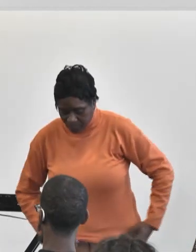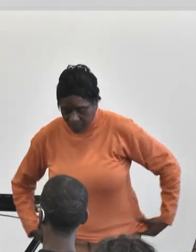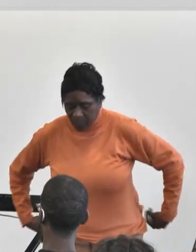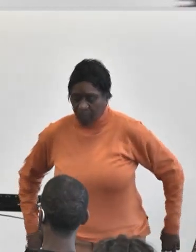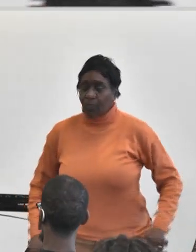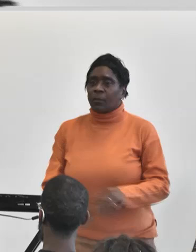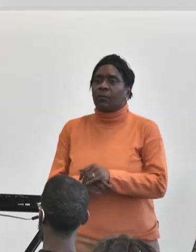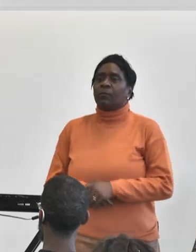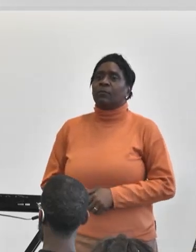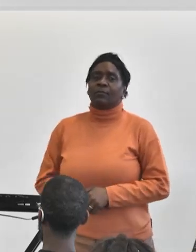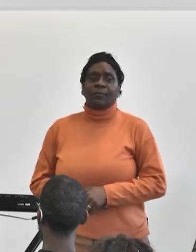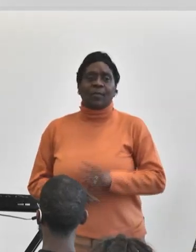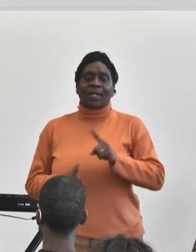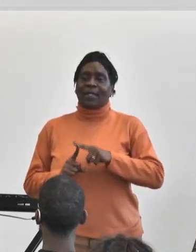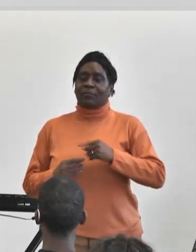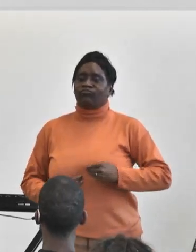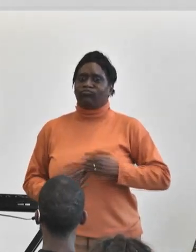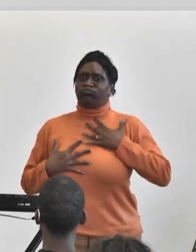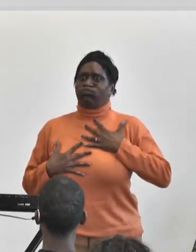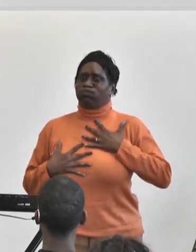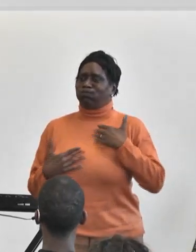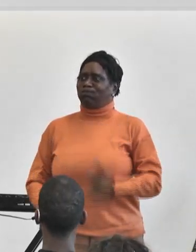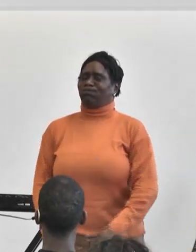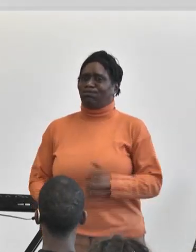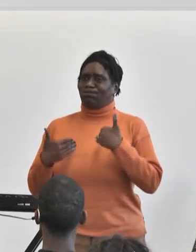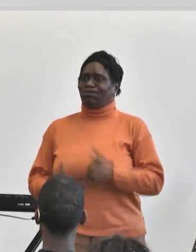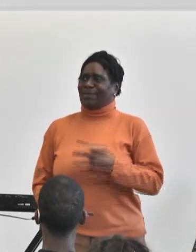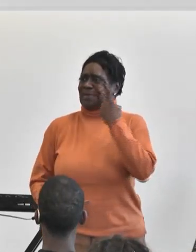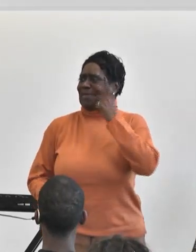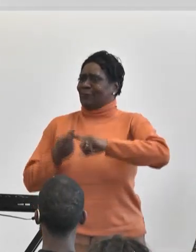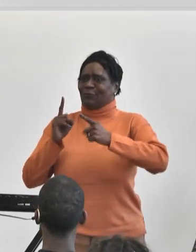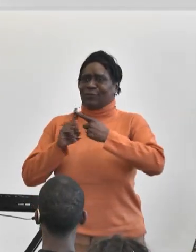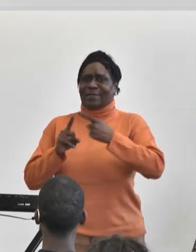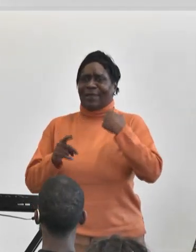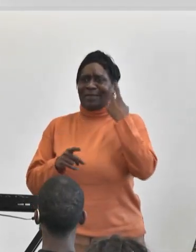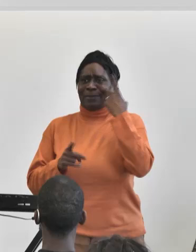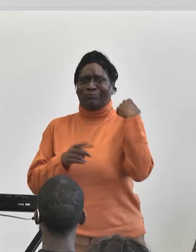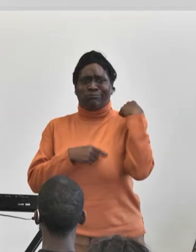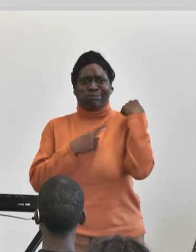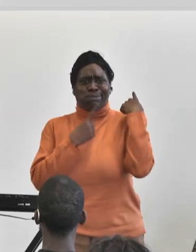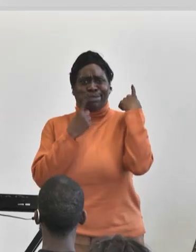I can't tell you how encouraging it is to see friends that I haven't seen for a while.